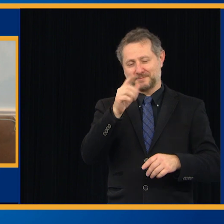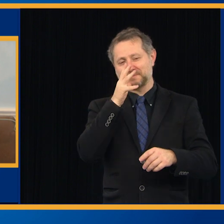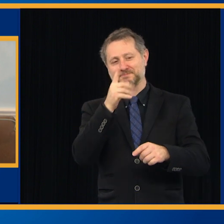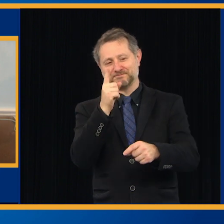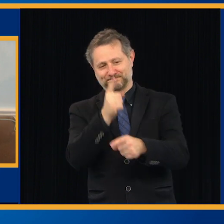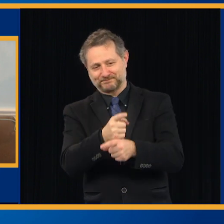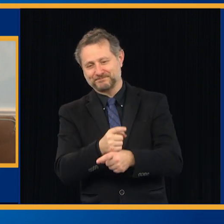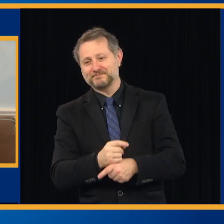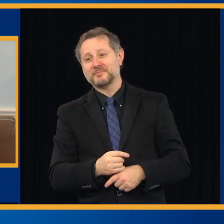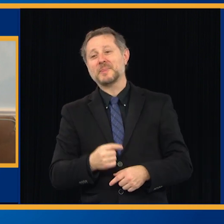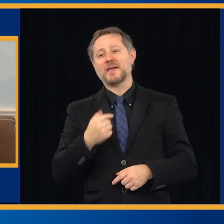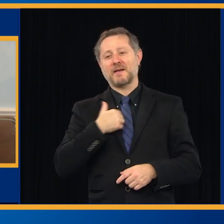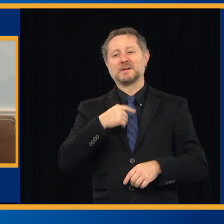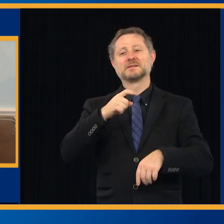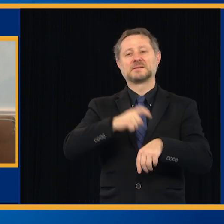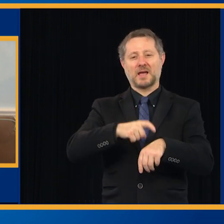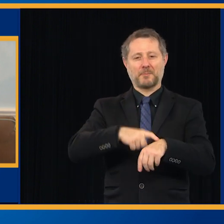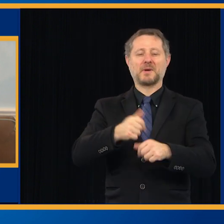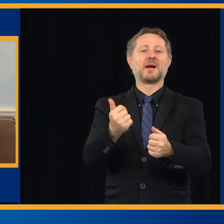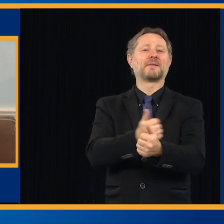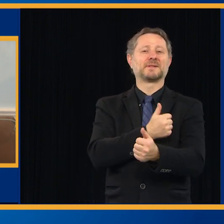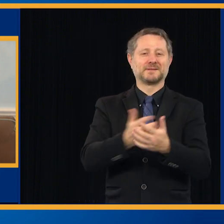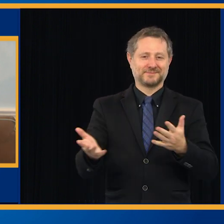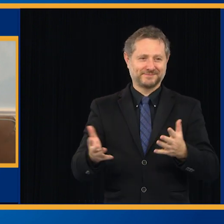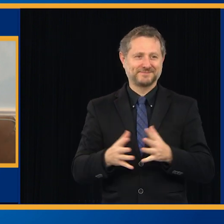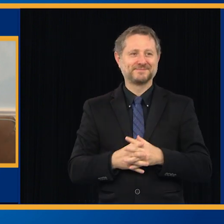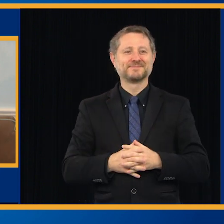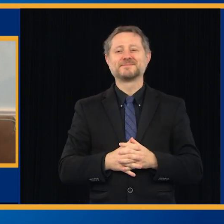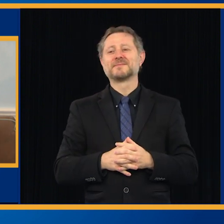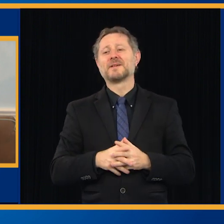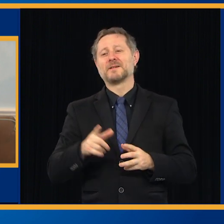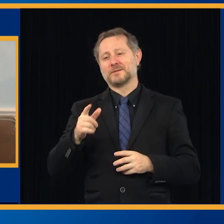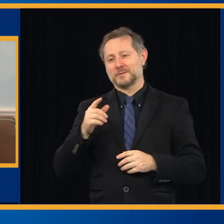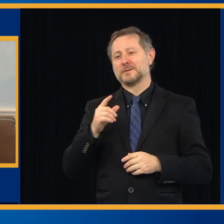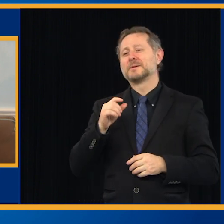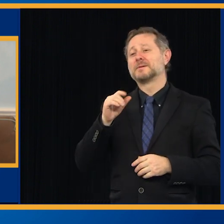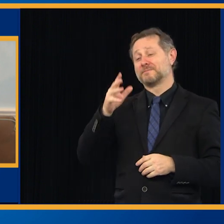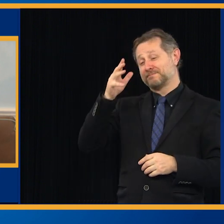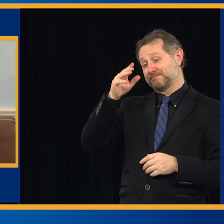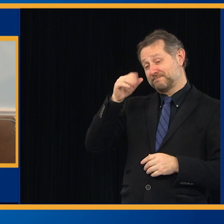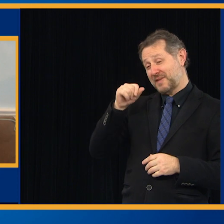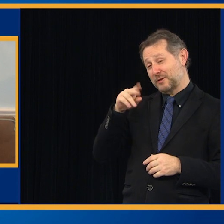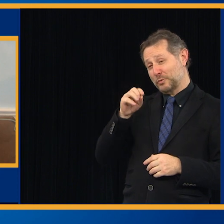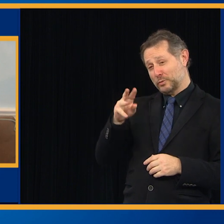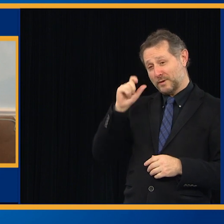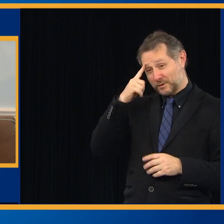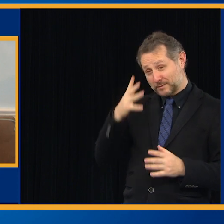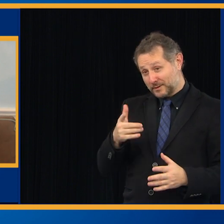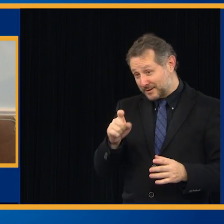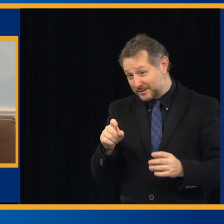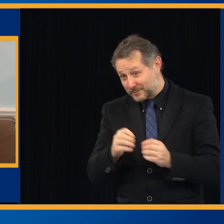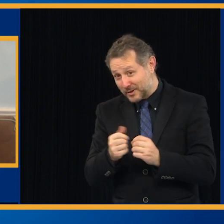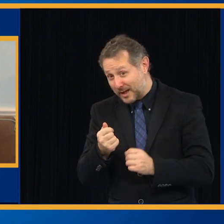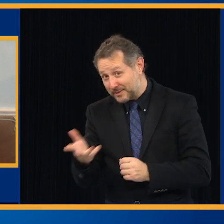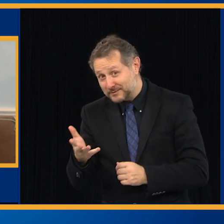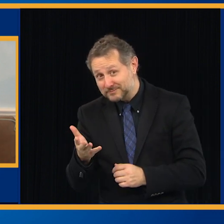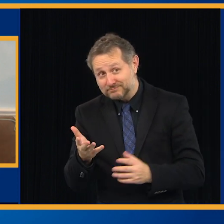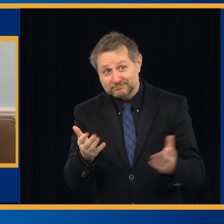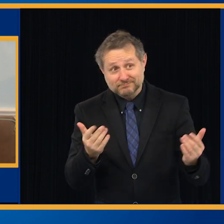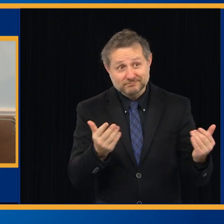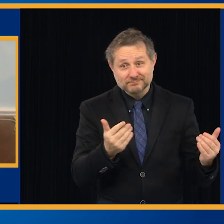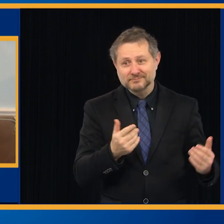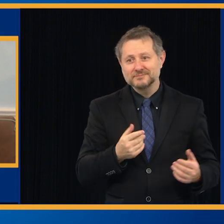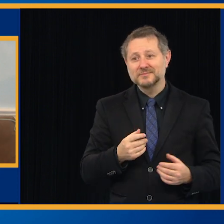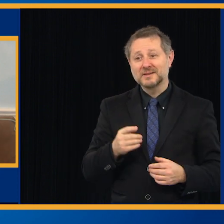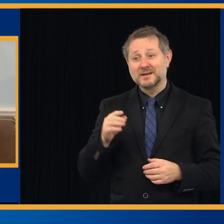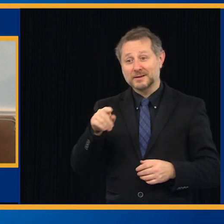for everything, Andrew. All right, well, you have fun there. Anything you need? Is Maria taking No, good care of you?